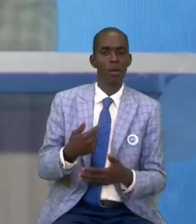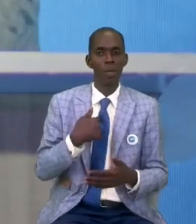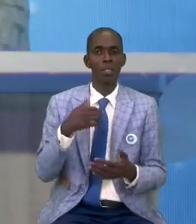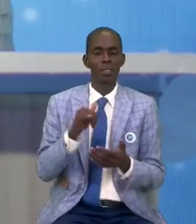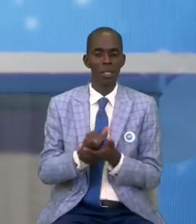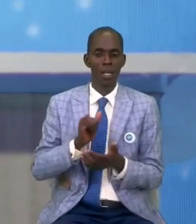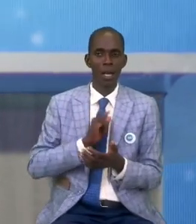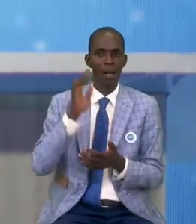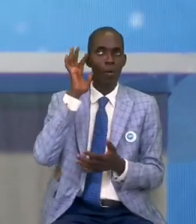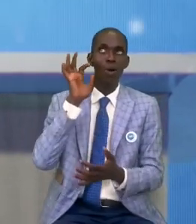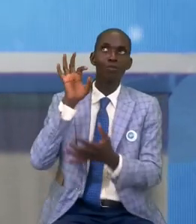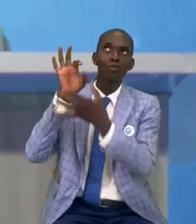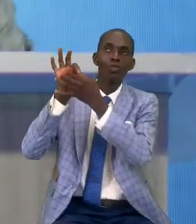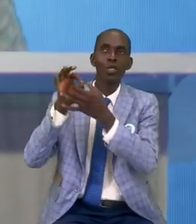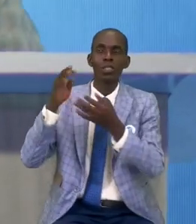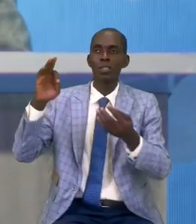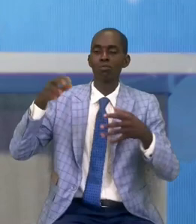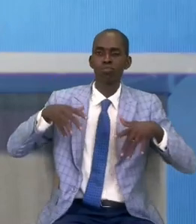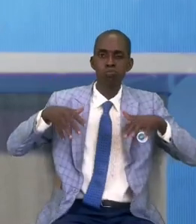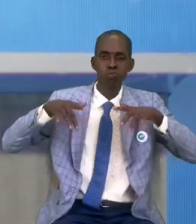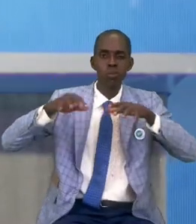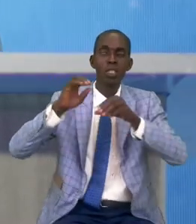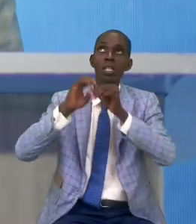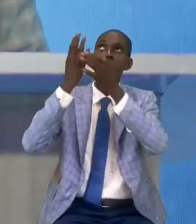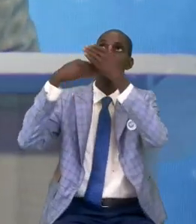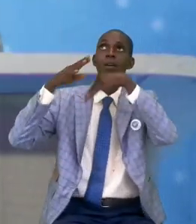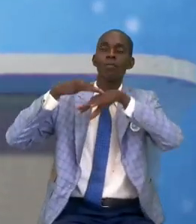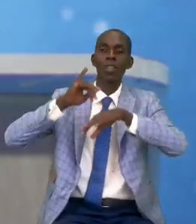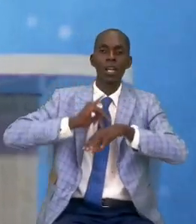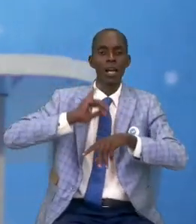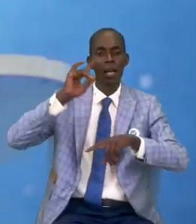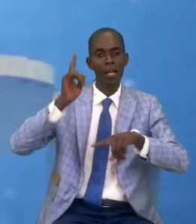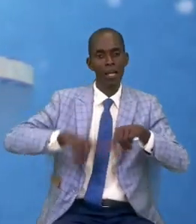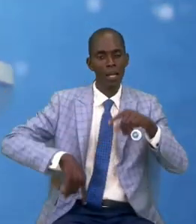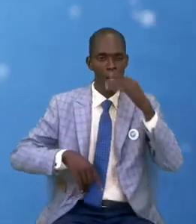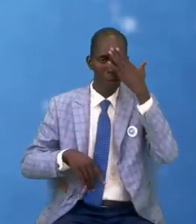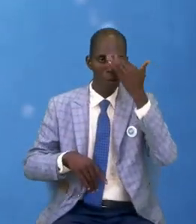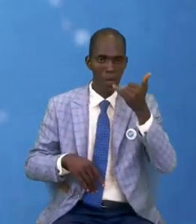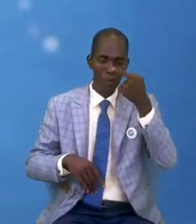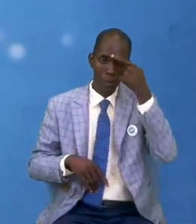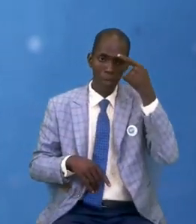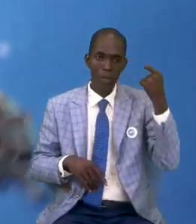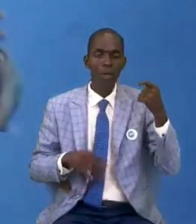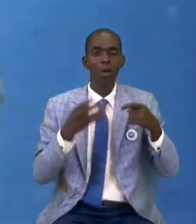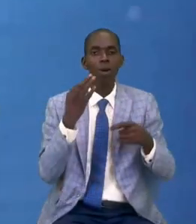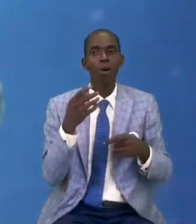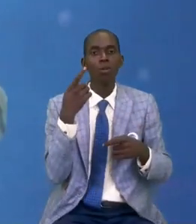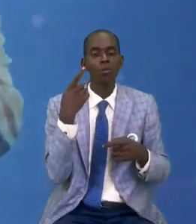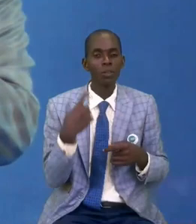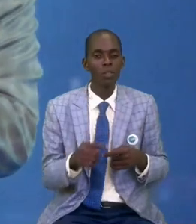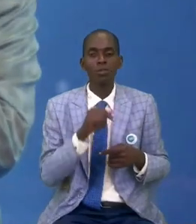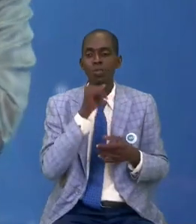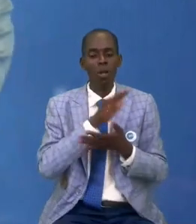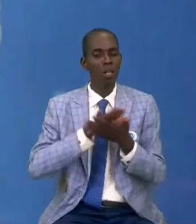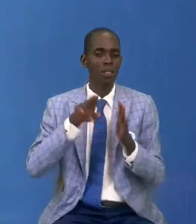cannot, because of the uncleanness in my life. But is there any way, is there